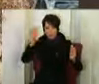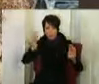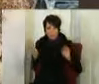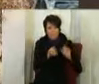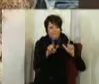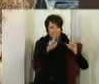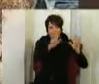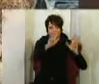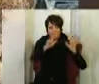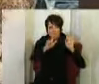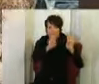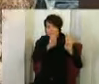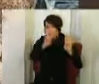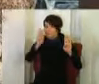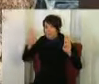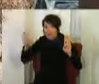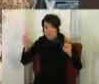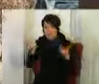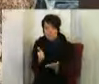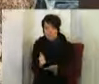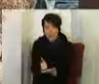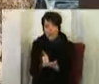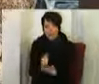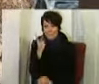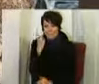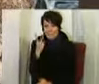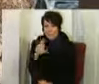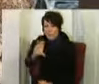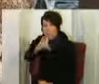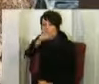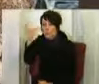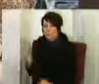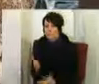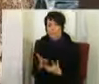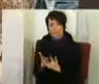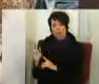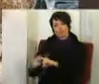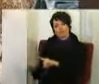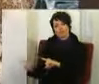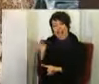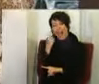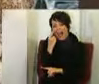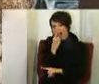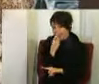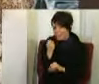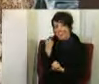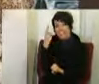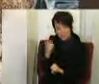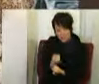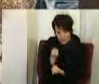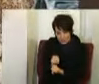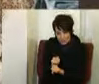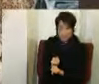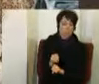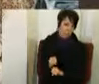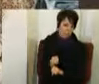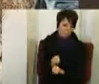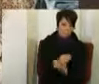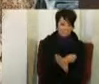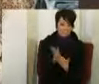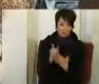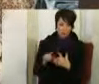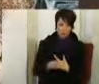weeks. But just to help us see Christmas, or to see Christmas through different eyes this year. So as we come to open this series, would you